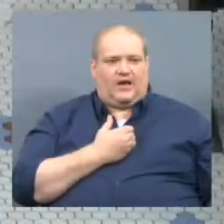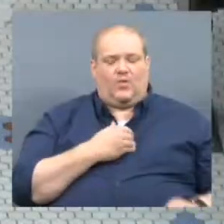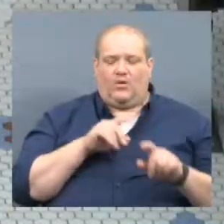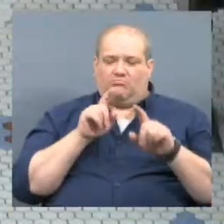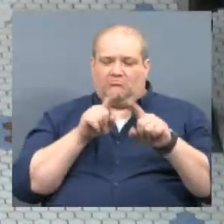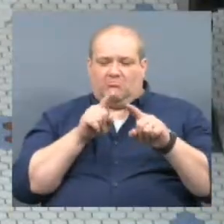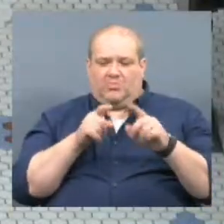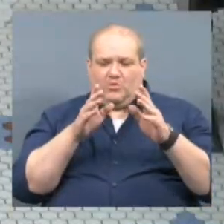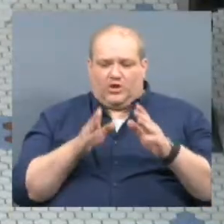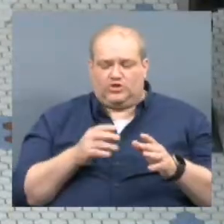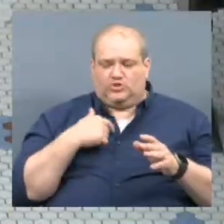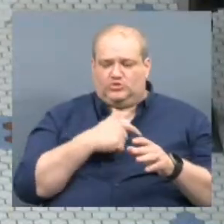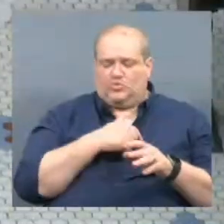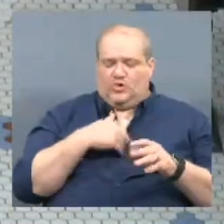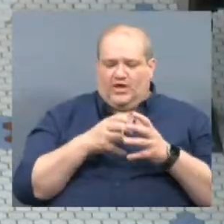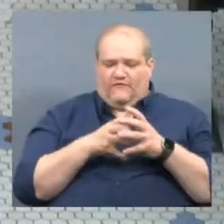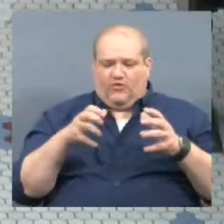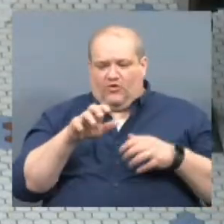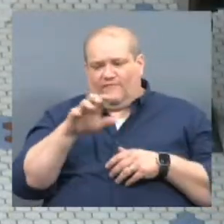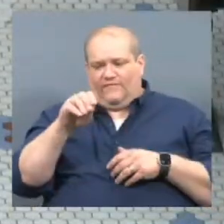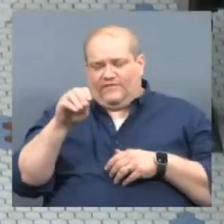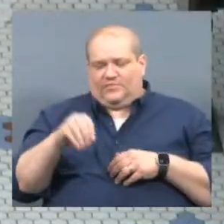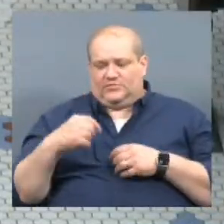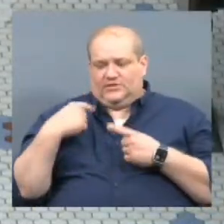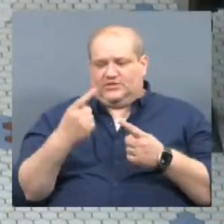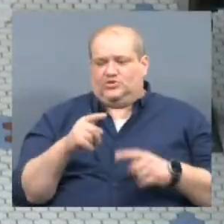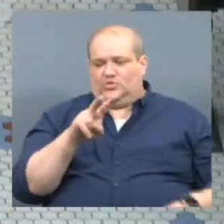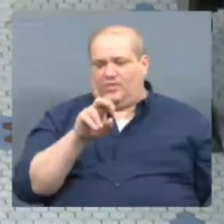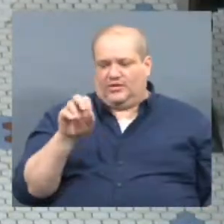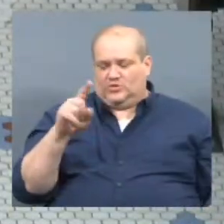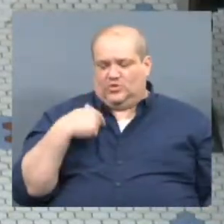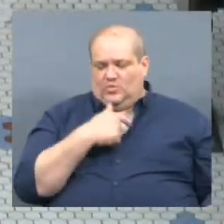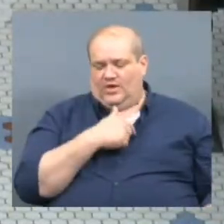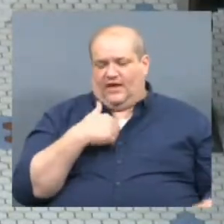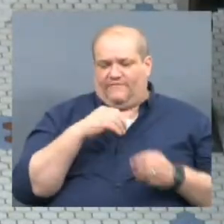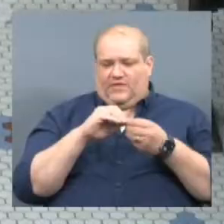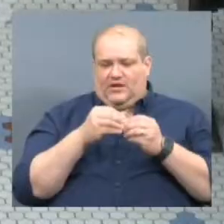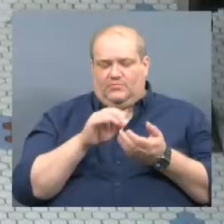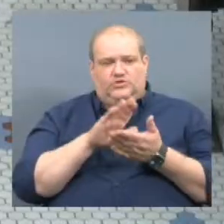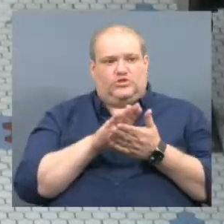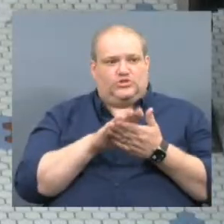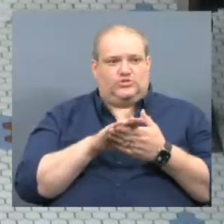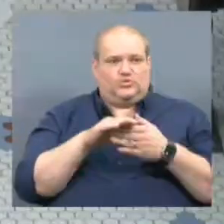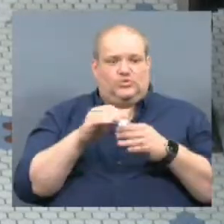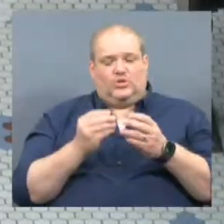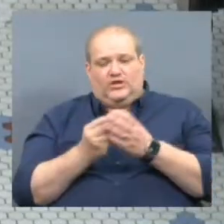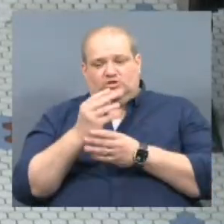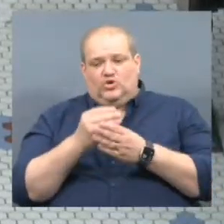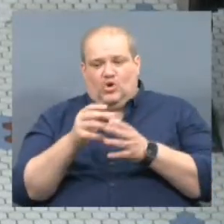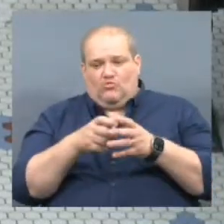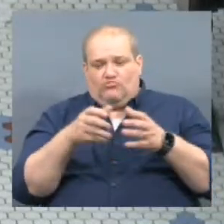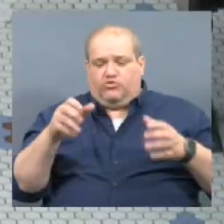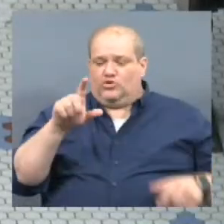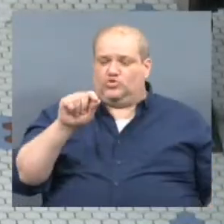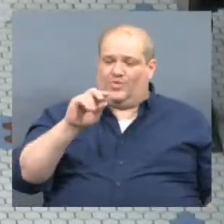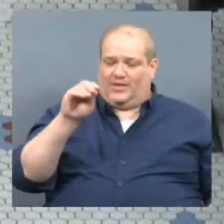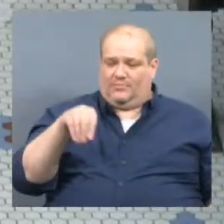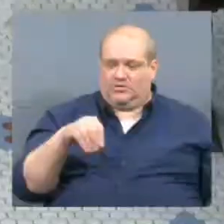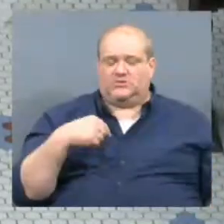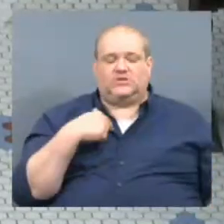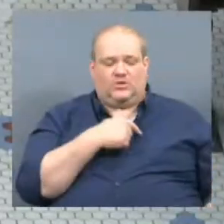parishioners, and we have grown 50% since 2001. We do have those numbers. The school has grown 20%. So we